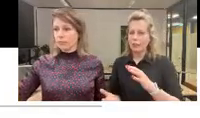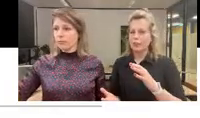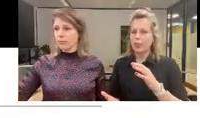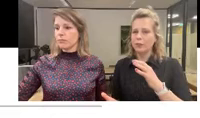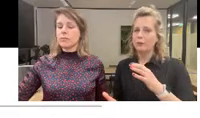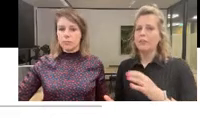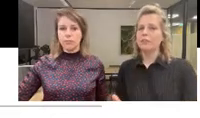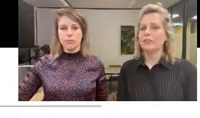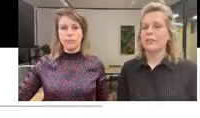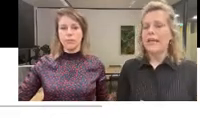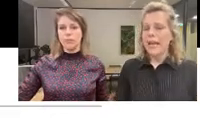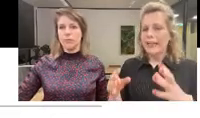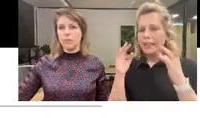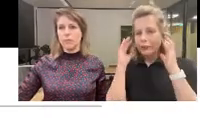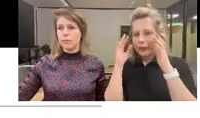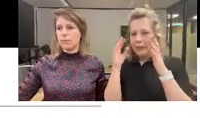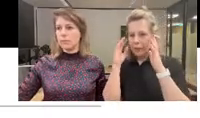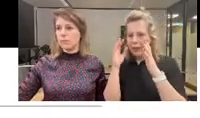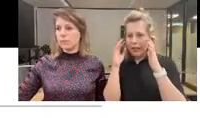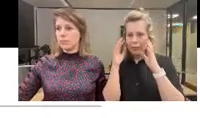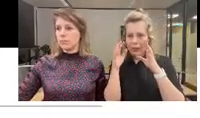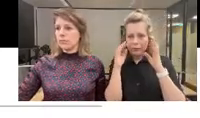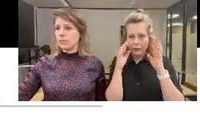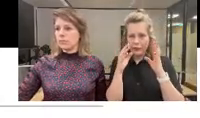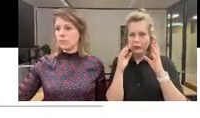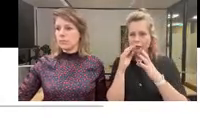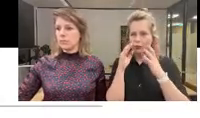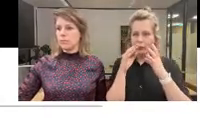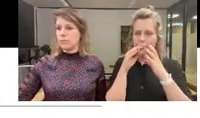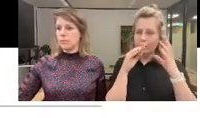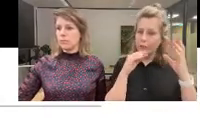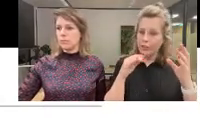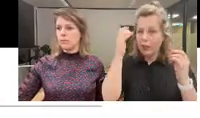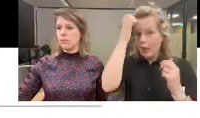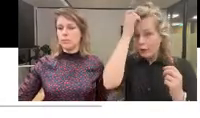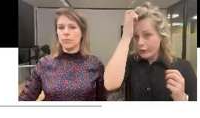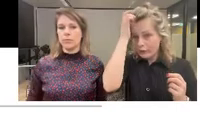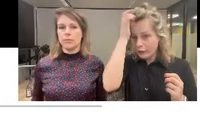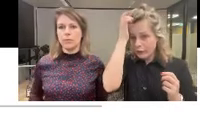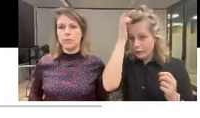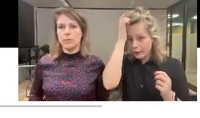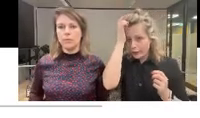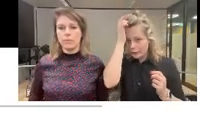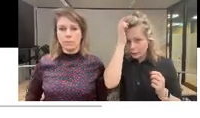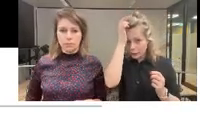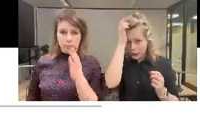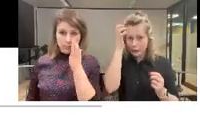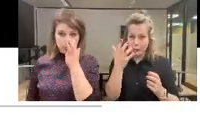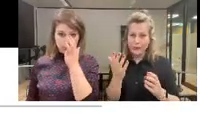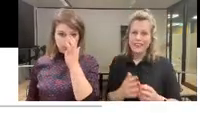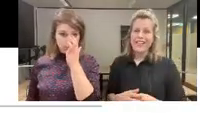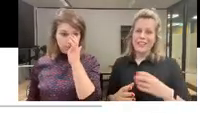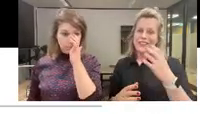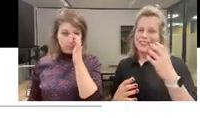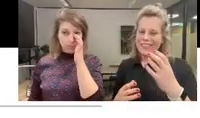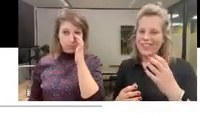little less on the frequency. And if you think again about the video you have seen of the children of the